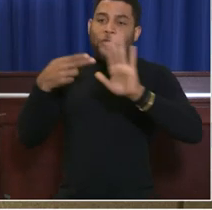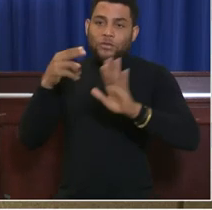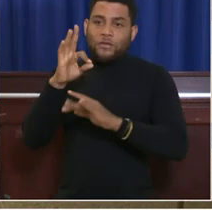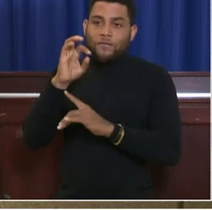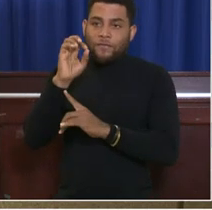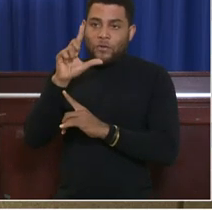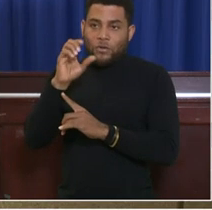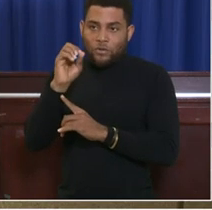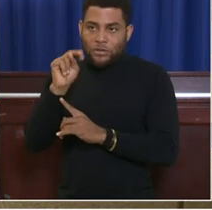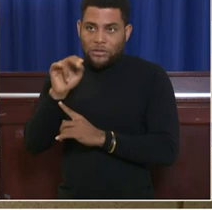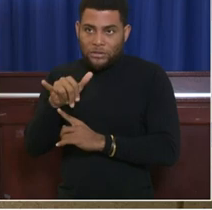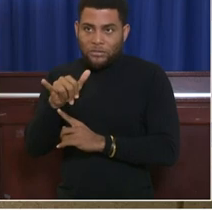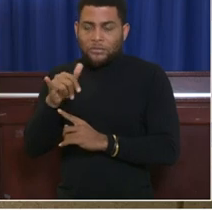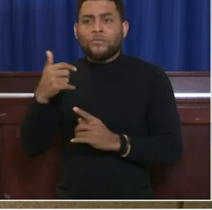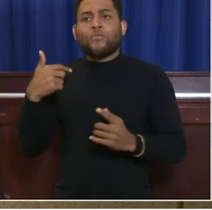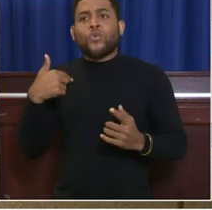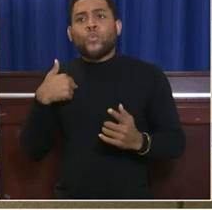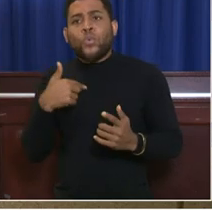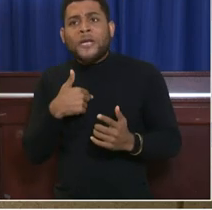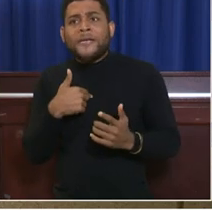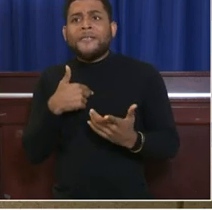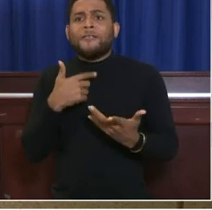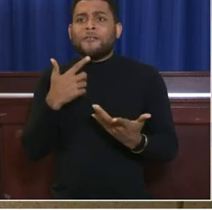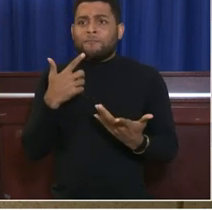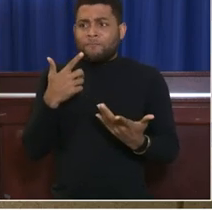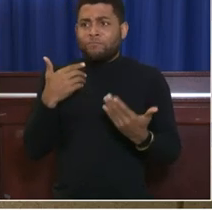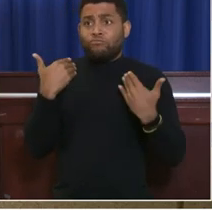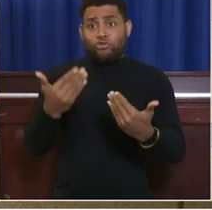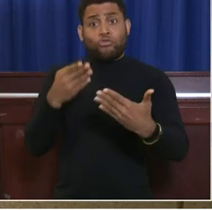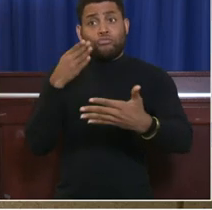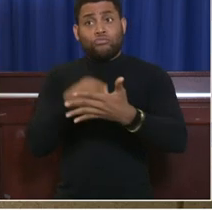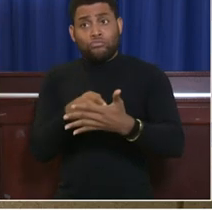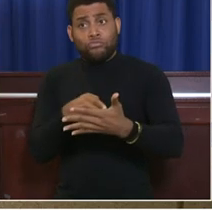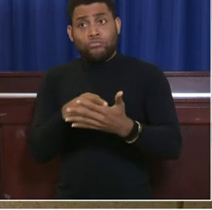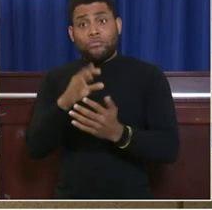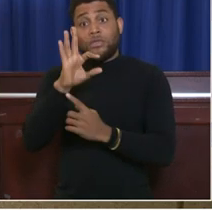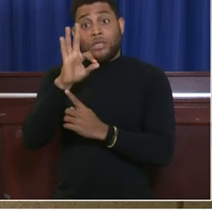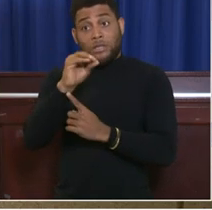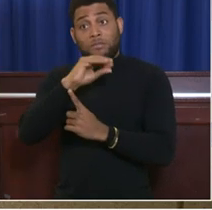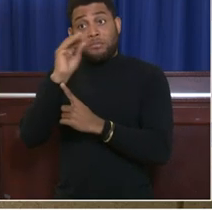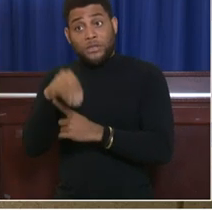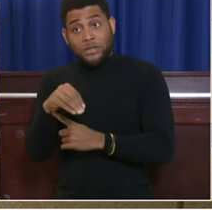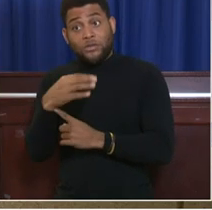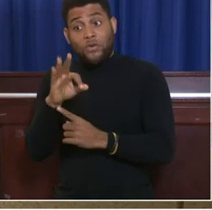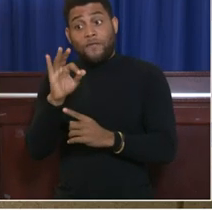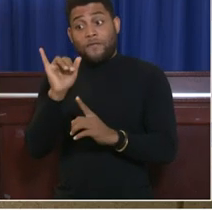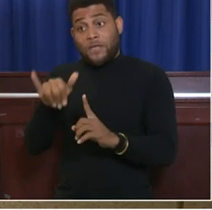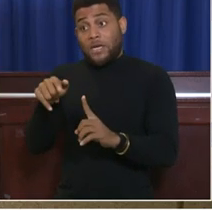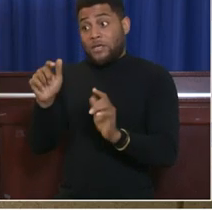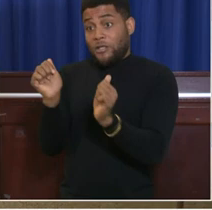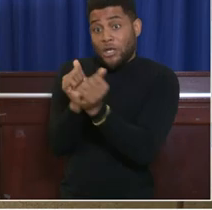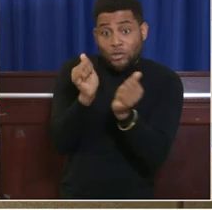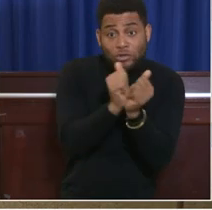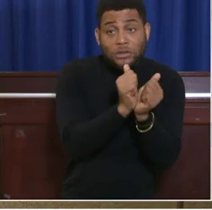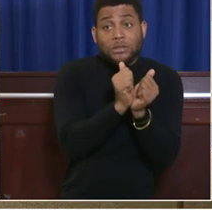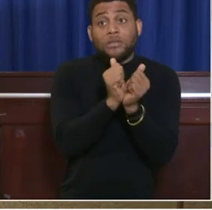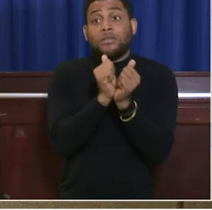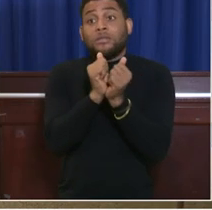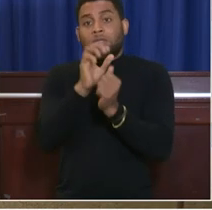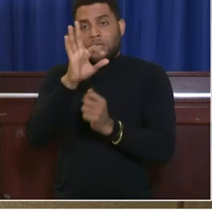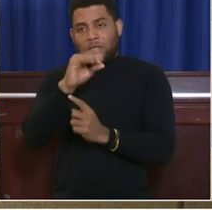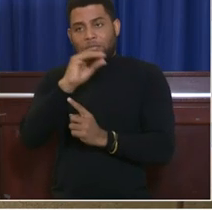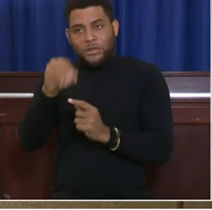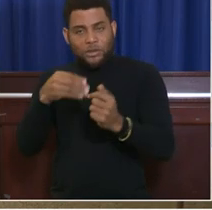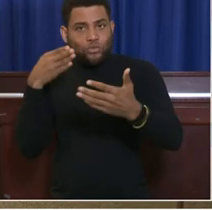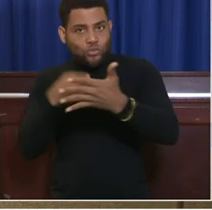90% of our most serious crimes at the time of arrest. And that is something that has been consistent for the last decade. Very helpful.